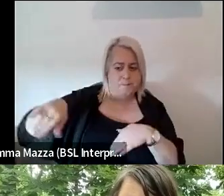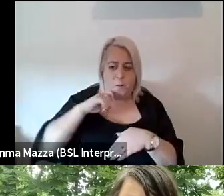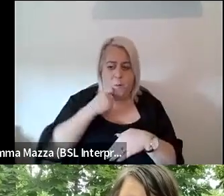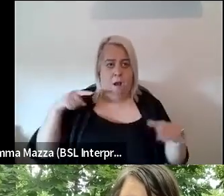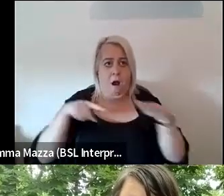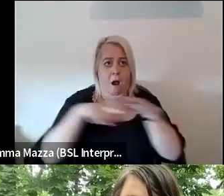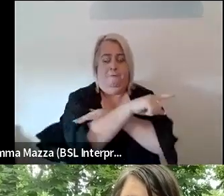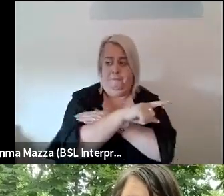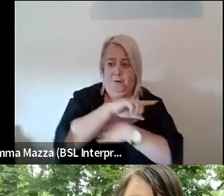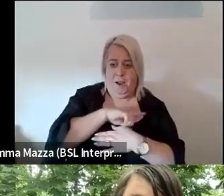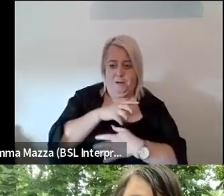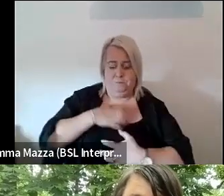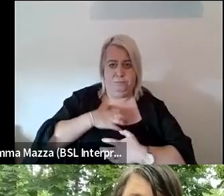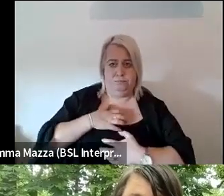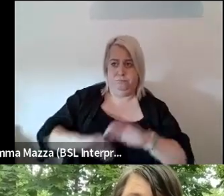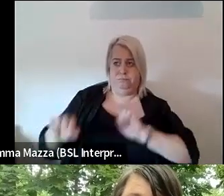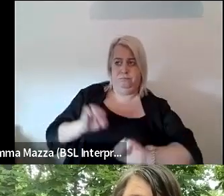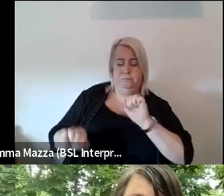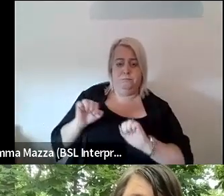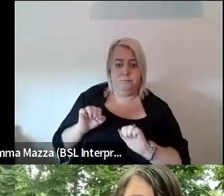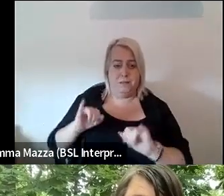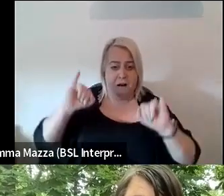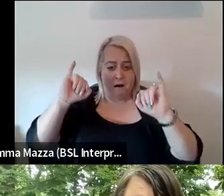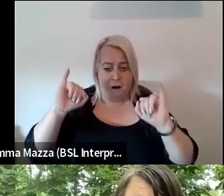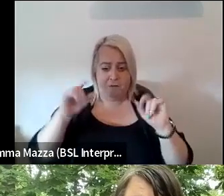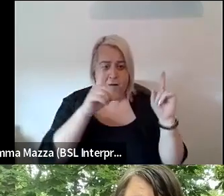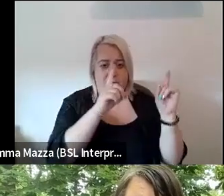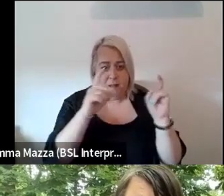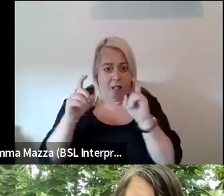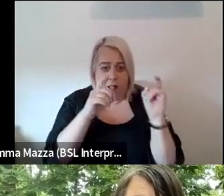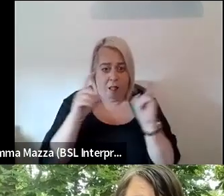away. That is the most awful thing. A friend,